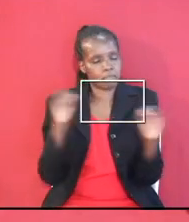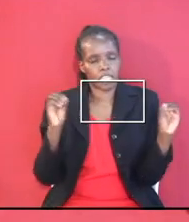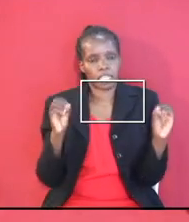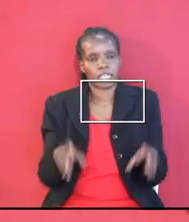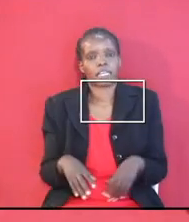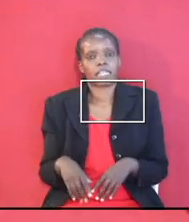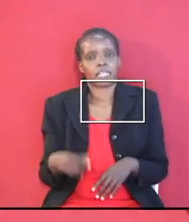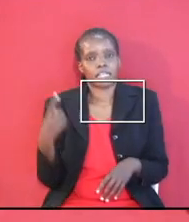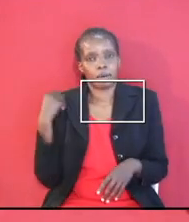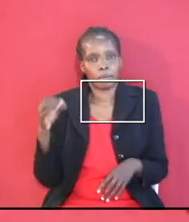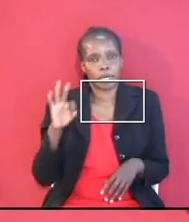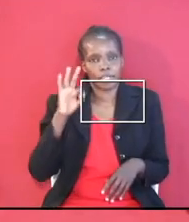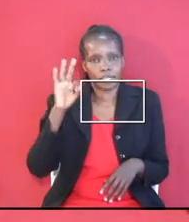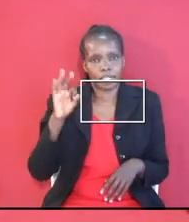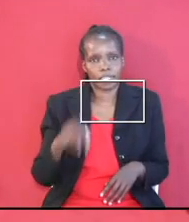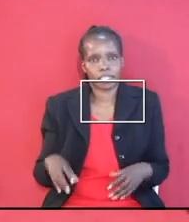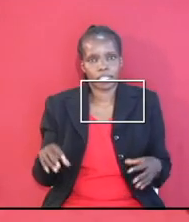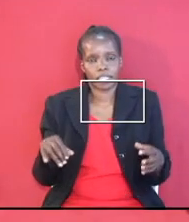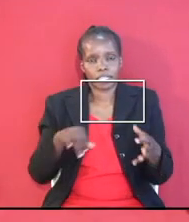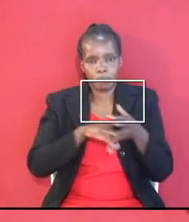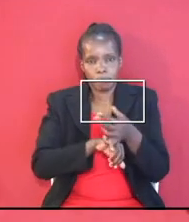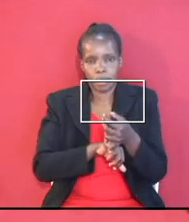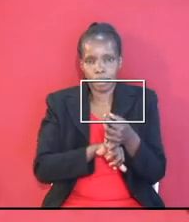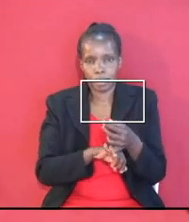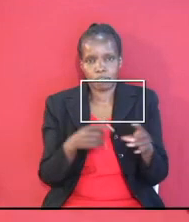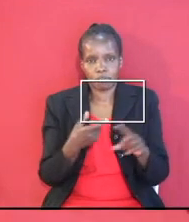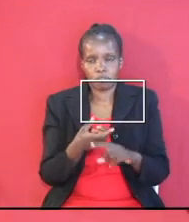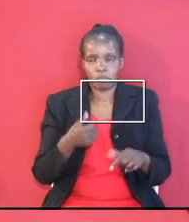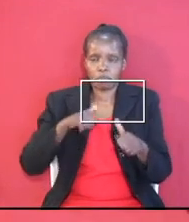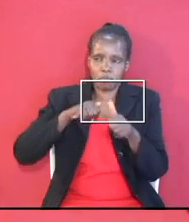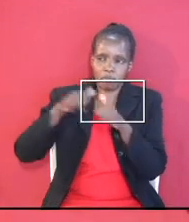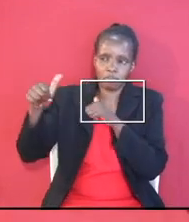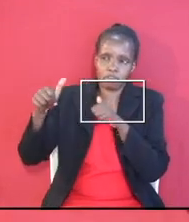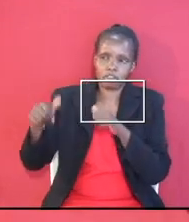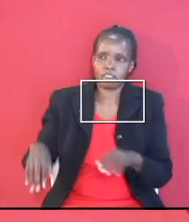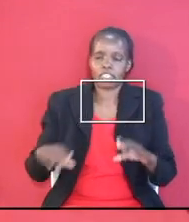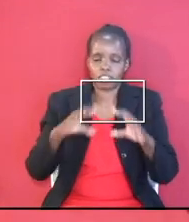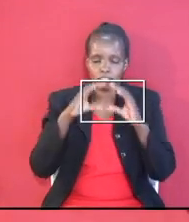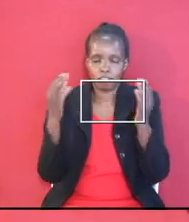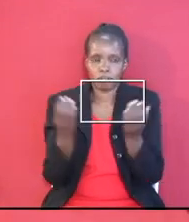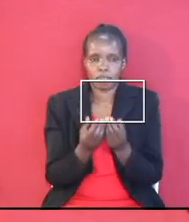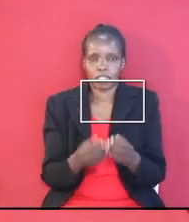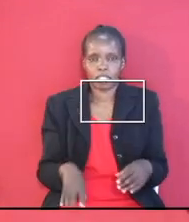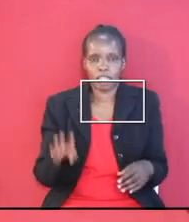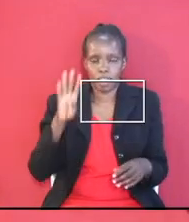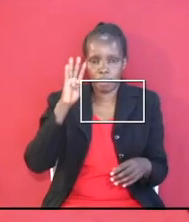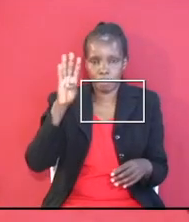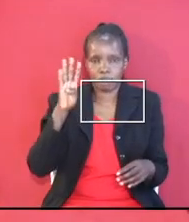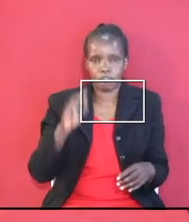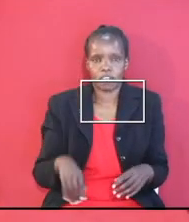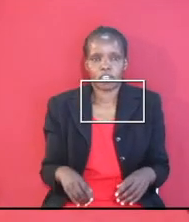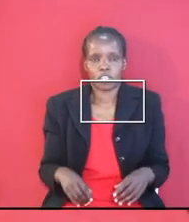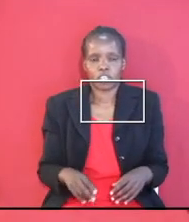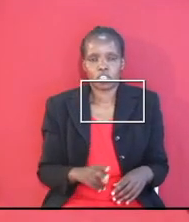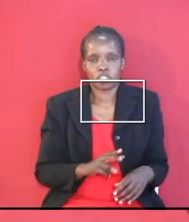three, should not marry from their away from their community, right? Number four, should